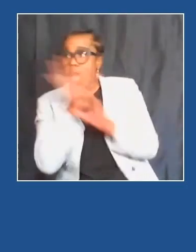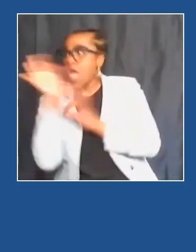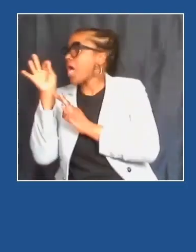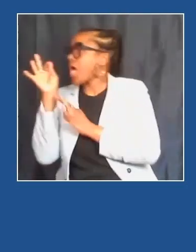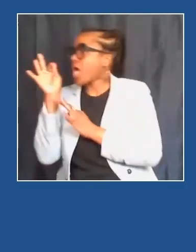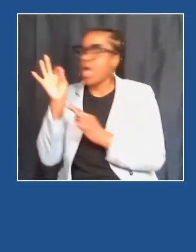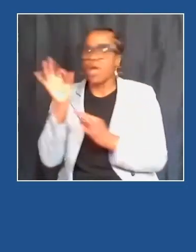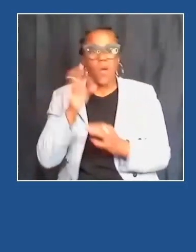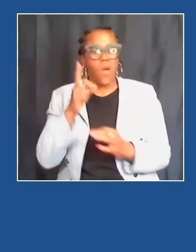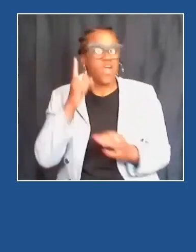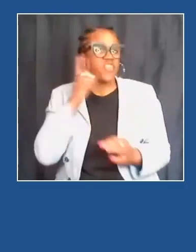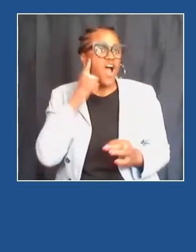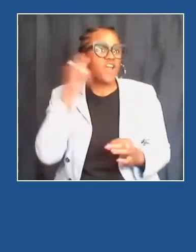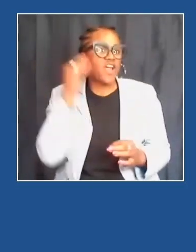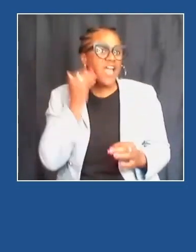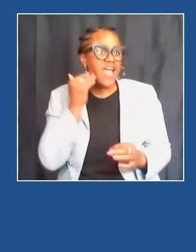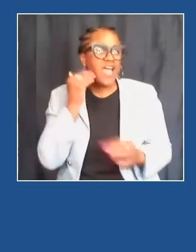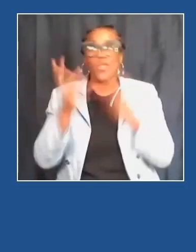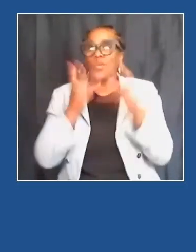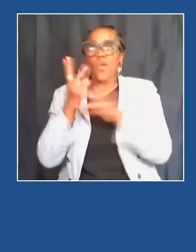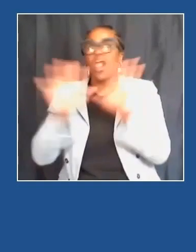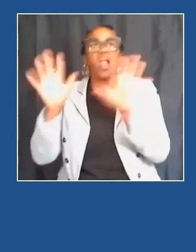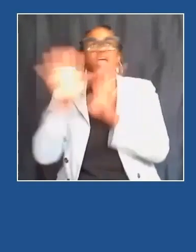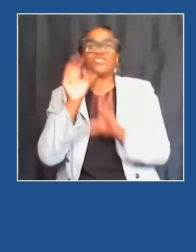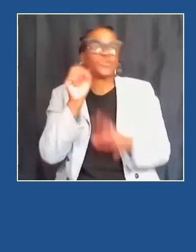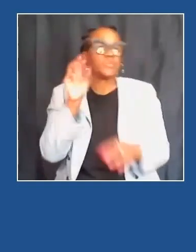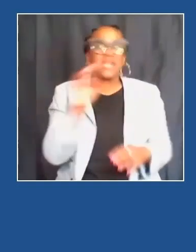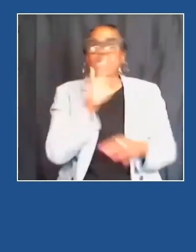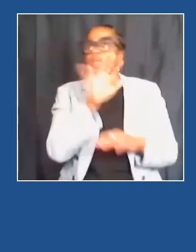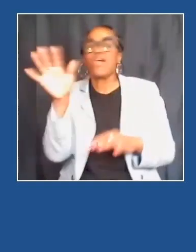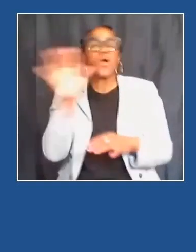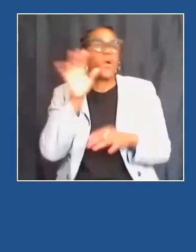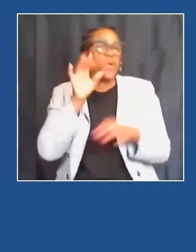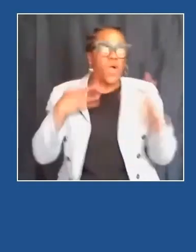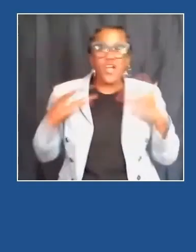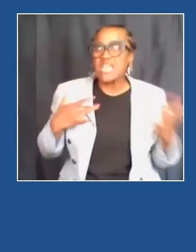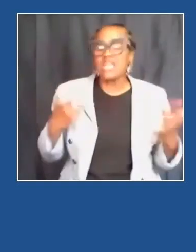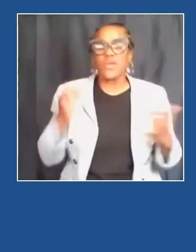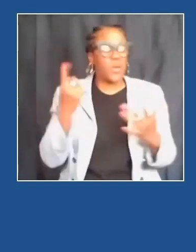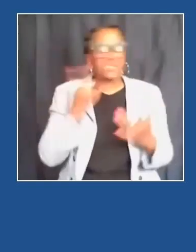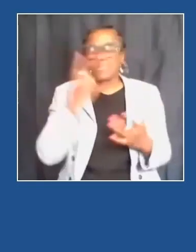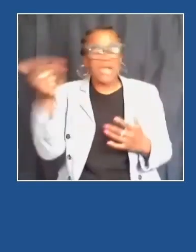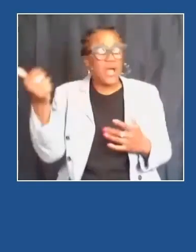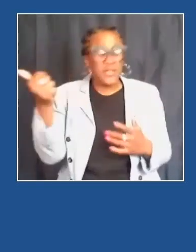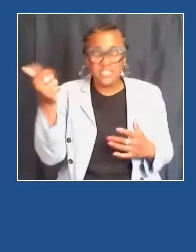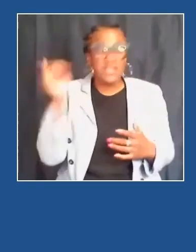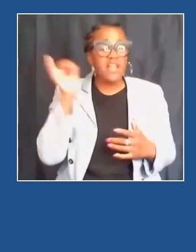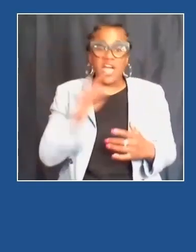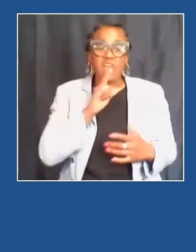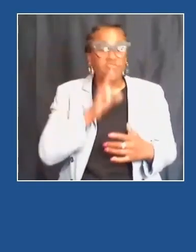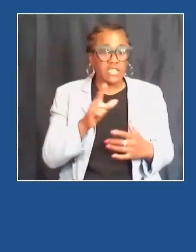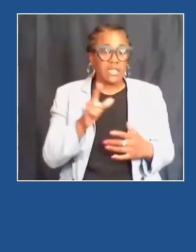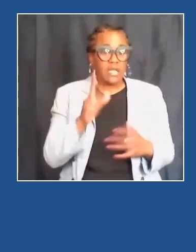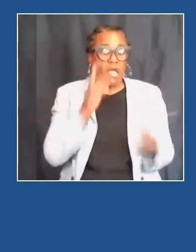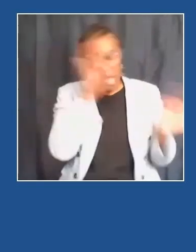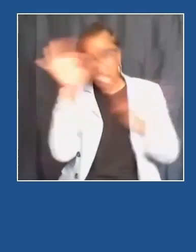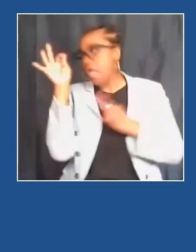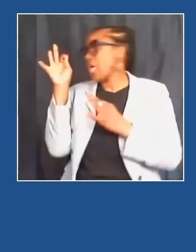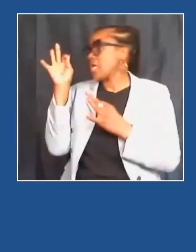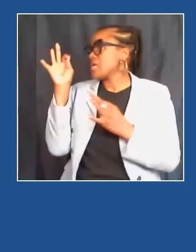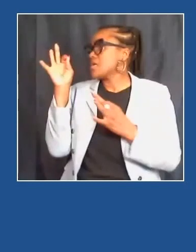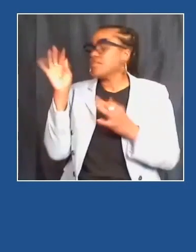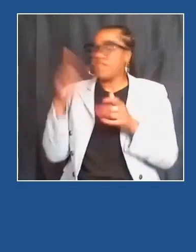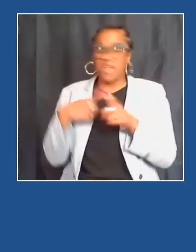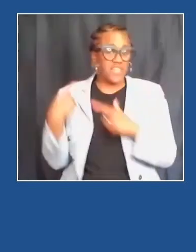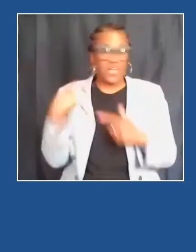a thought in our head, or a memory, or a worry, or something else that hijacks our attention, and then